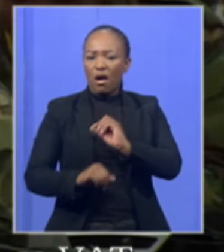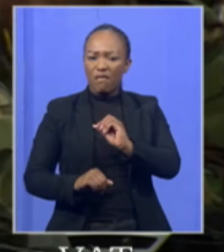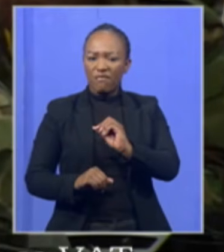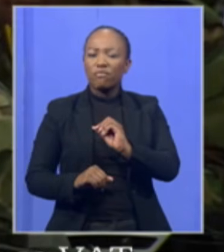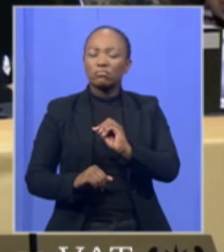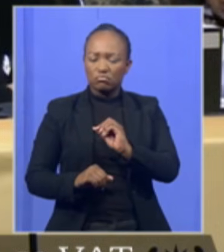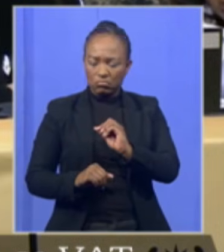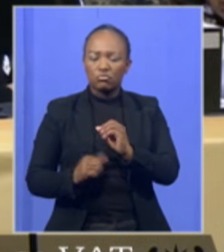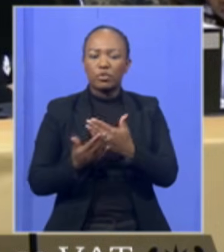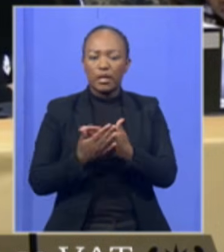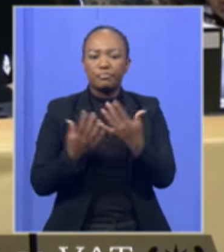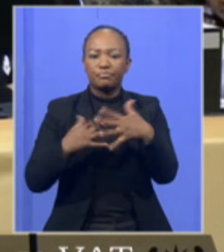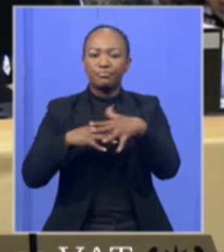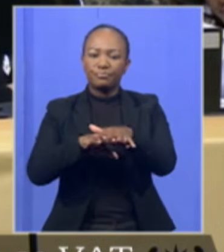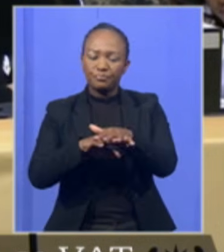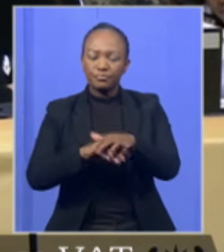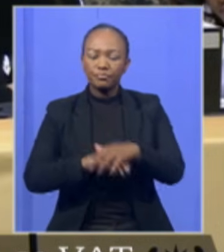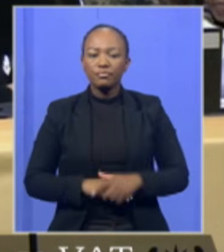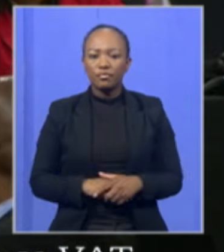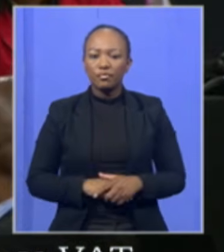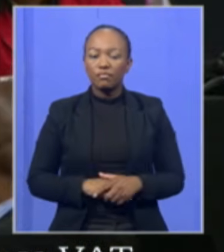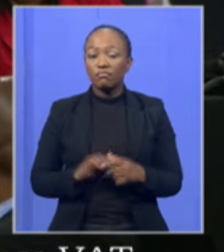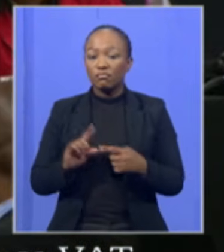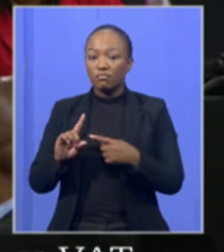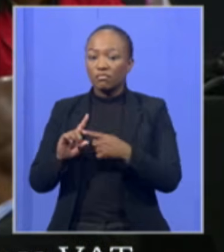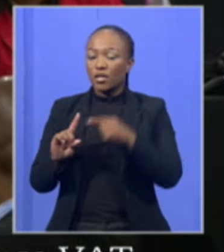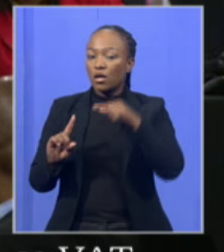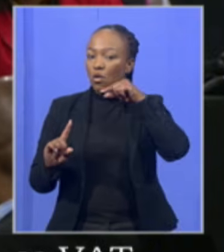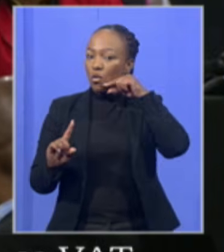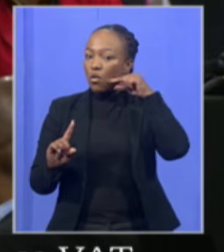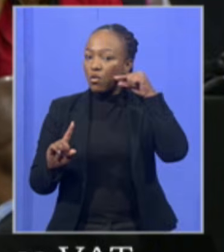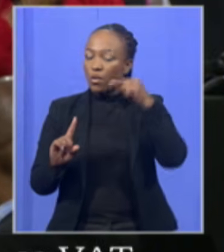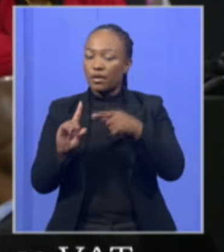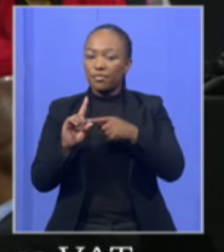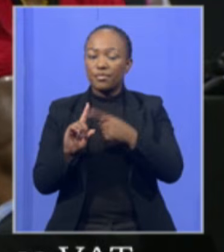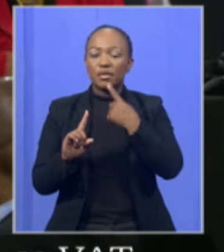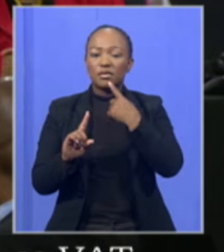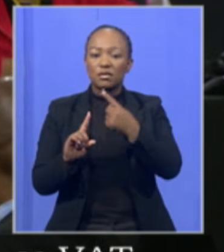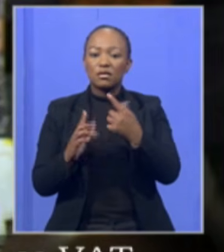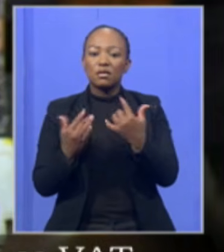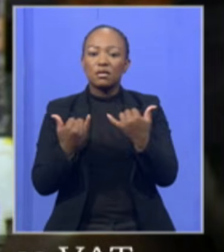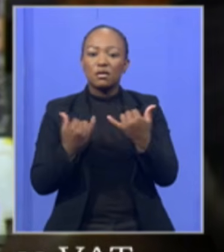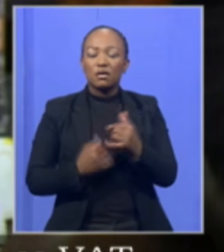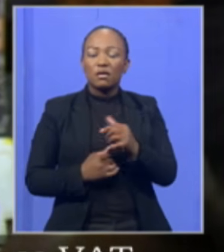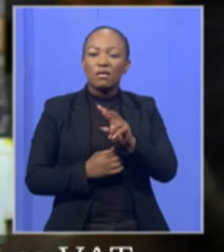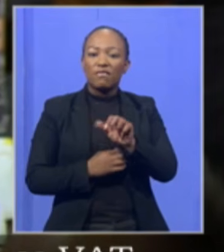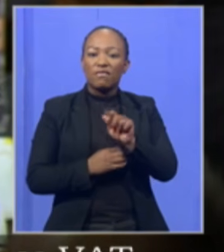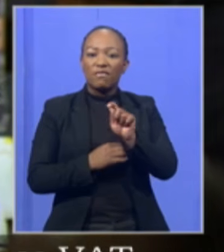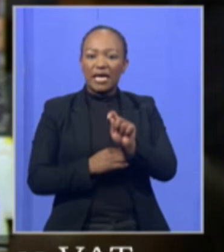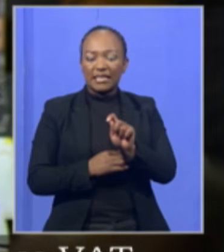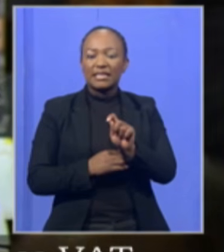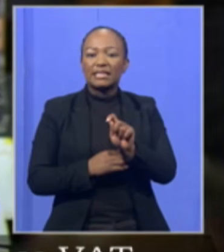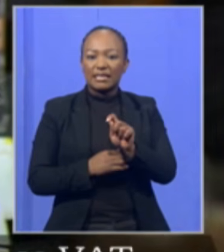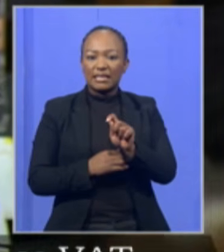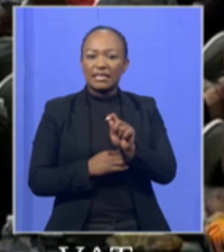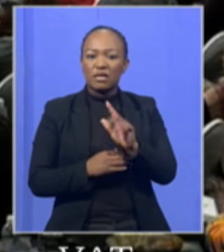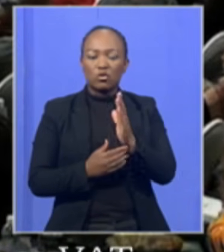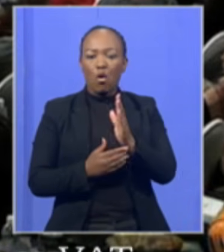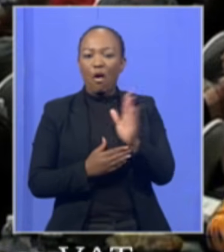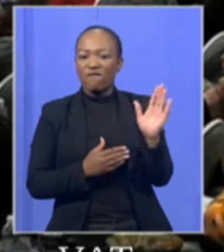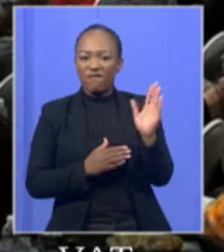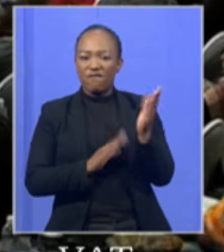to. Kotongwana o itsisitse semmuso molaotlhomo o ka ga selo sa ditlhwatlhwa o ikaeletsweng go phimola go okediwa ga lekgetho